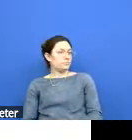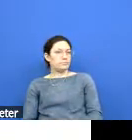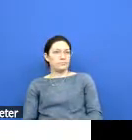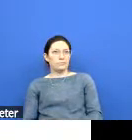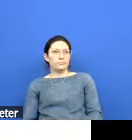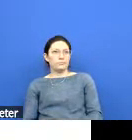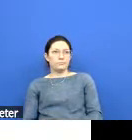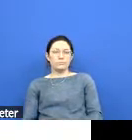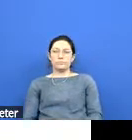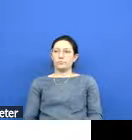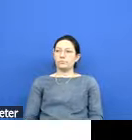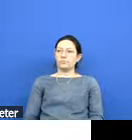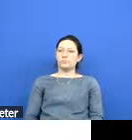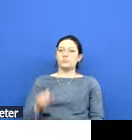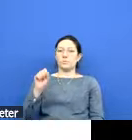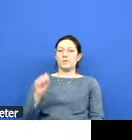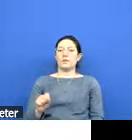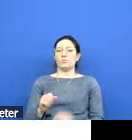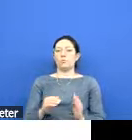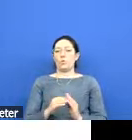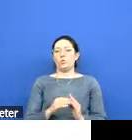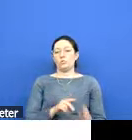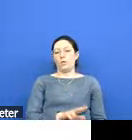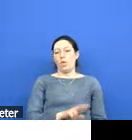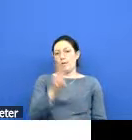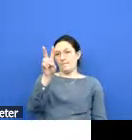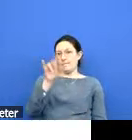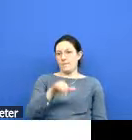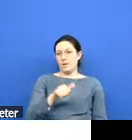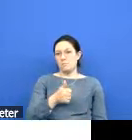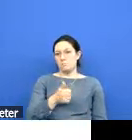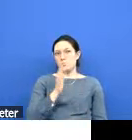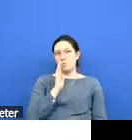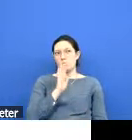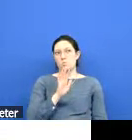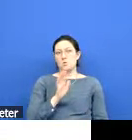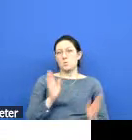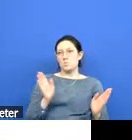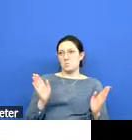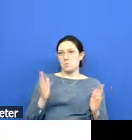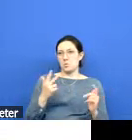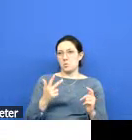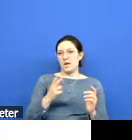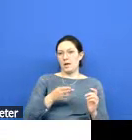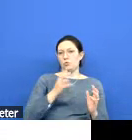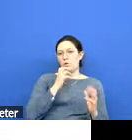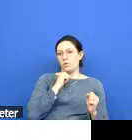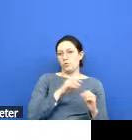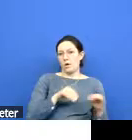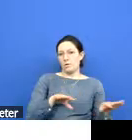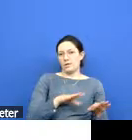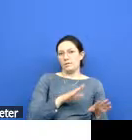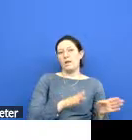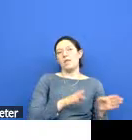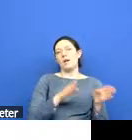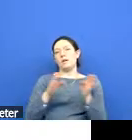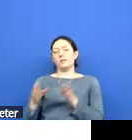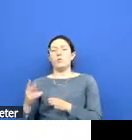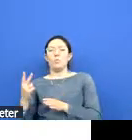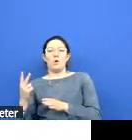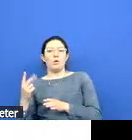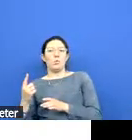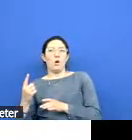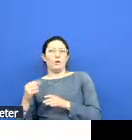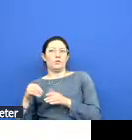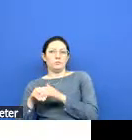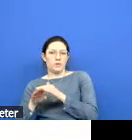Points, yes. the south corner of the cobblestone, that'll get those three historic properties. And then, like I said, one looking in the entrance